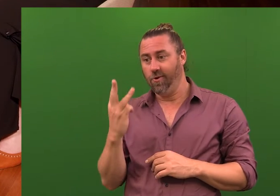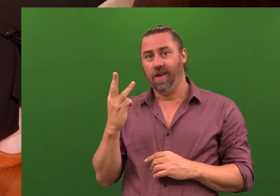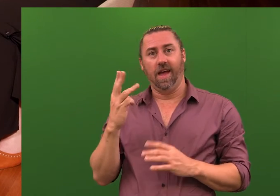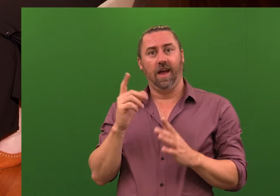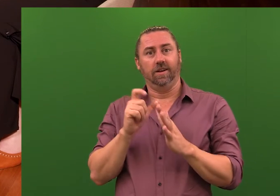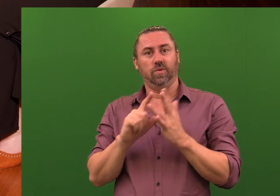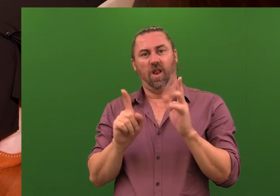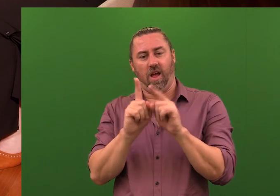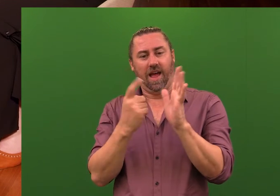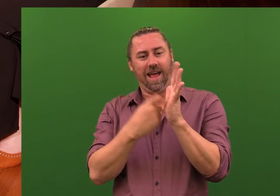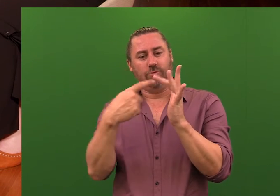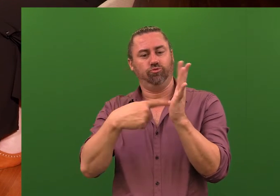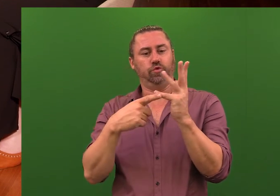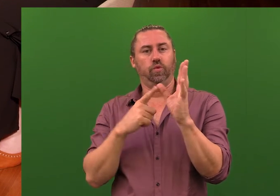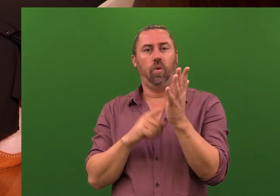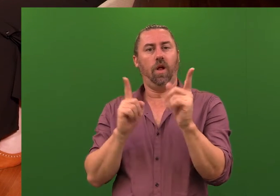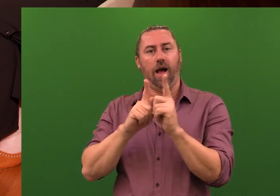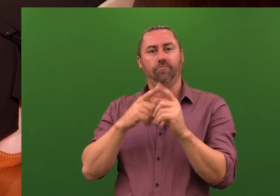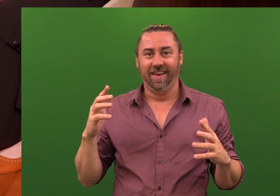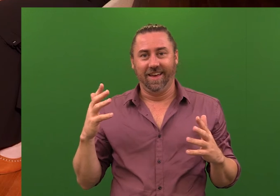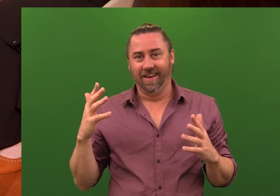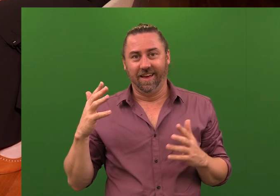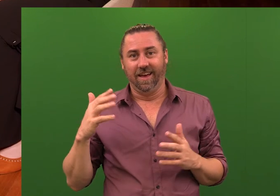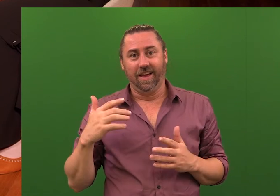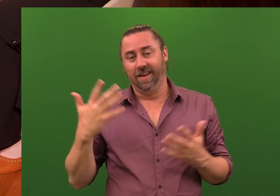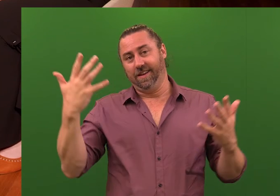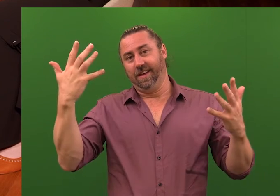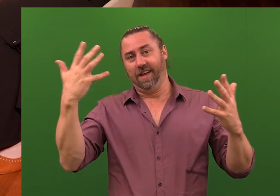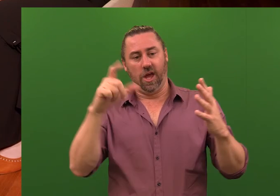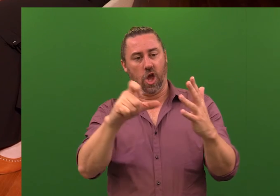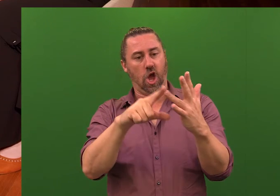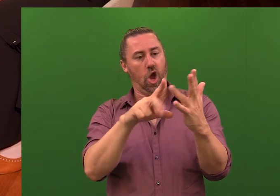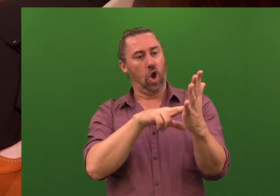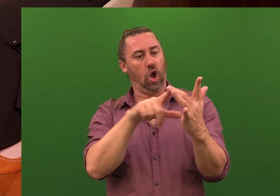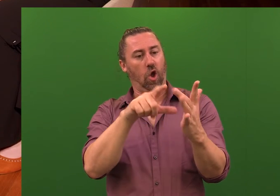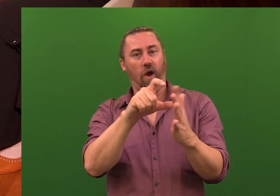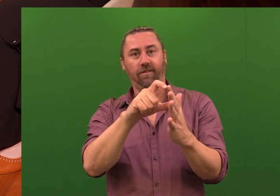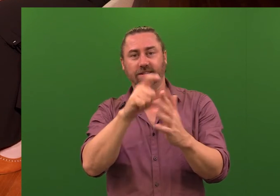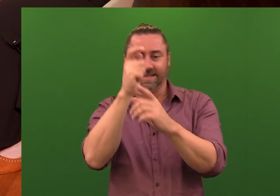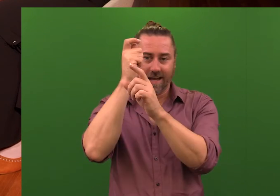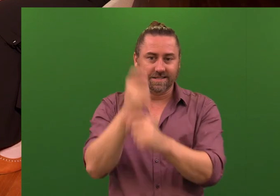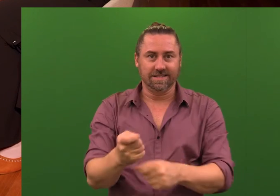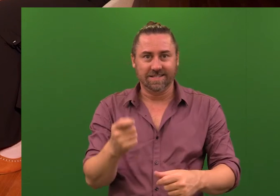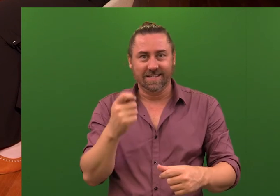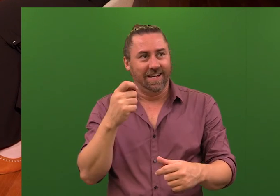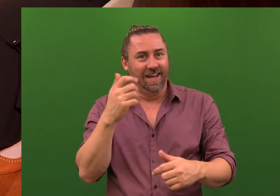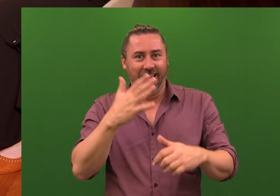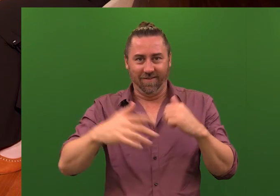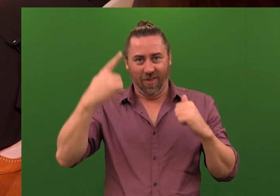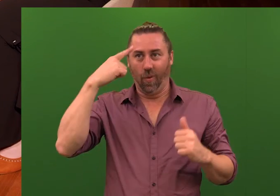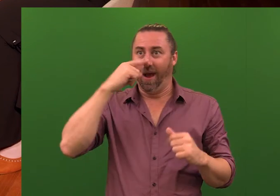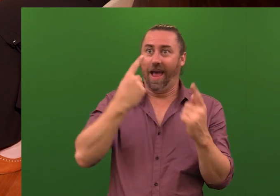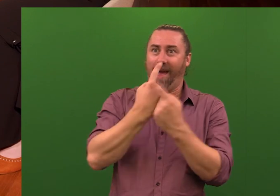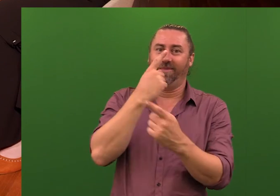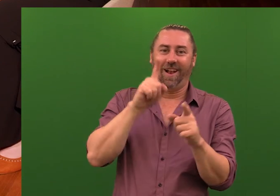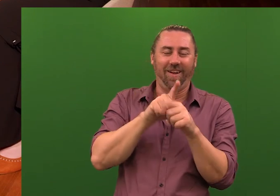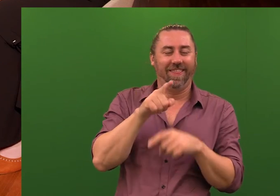to hear that the remains of that ship are still here,